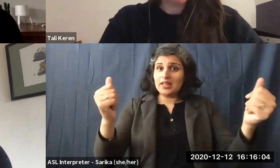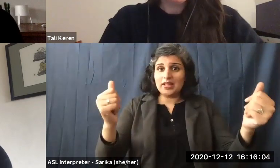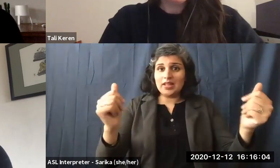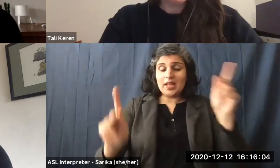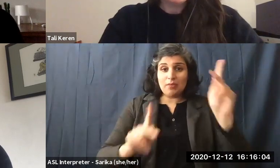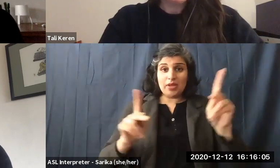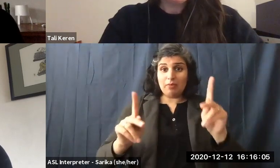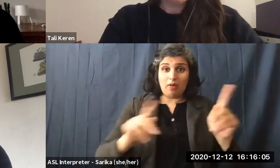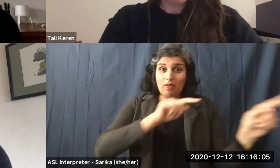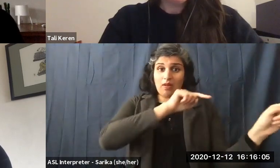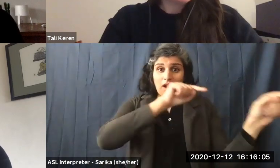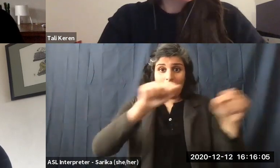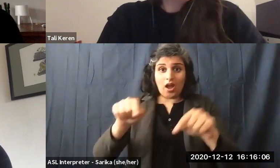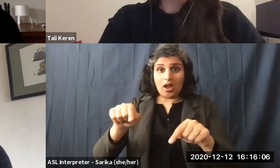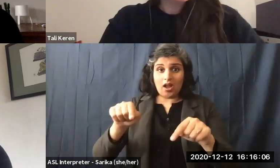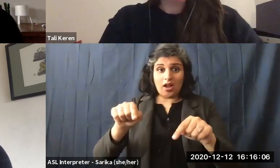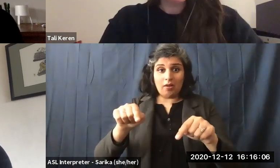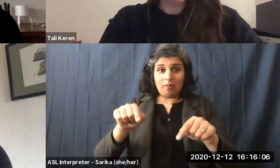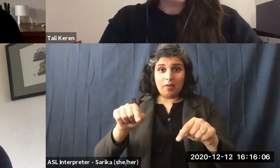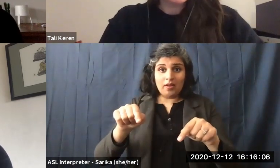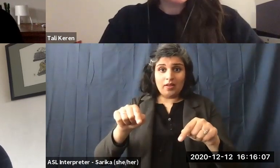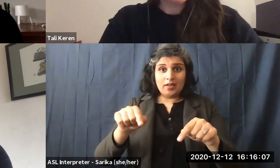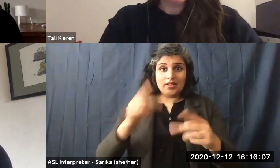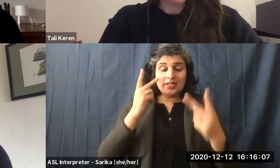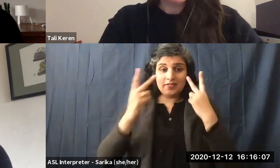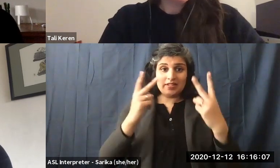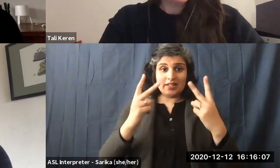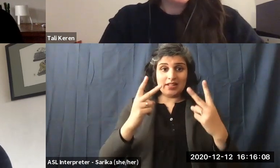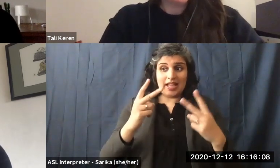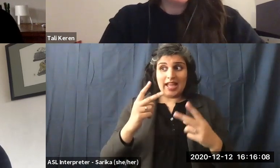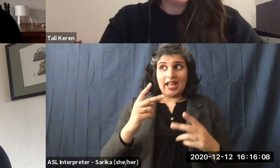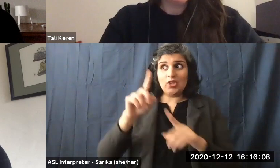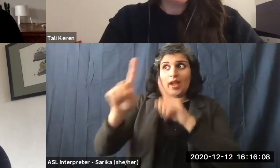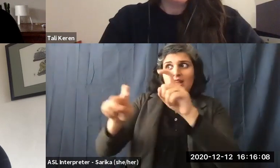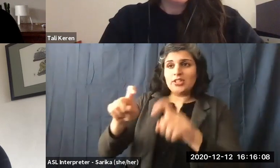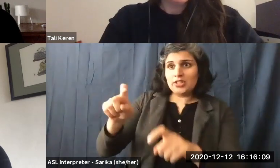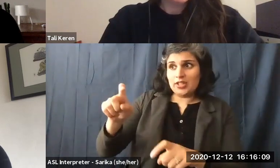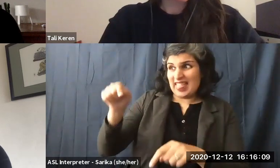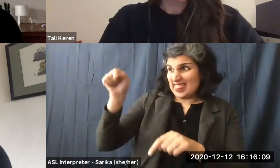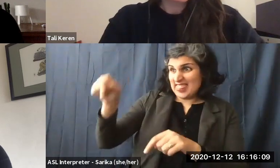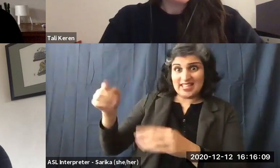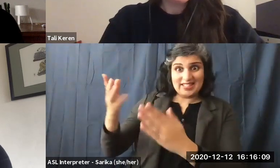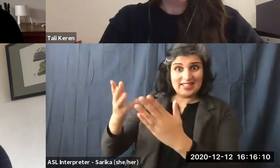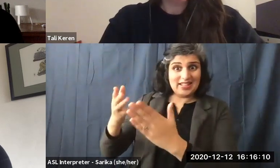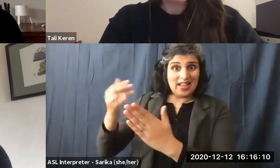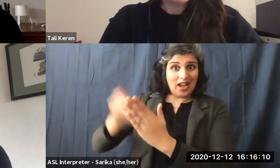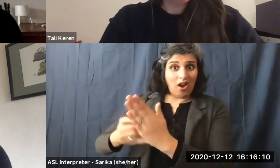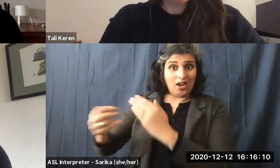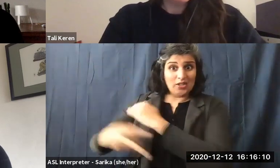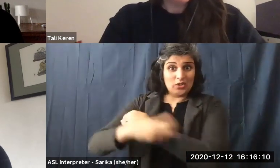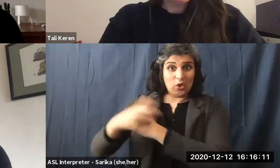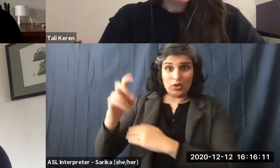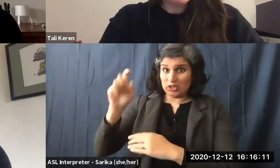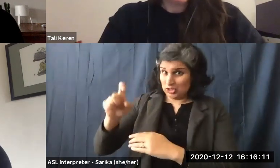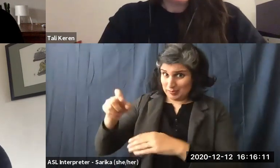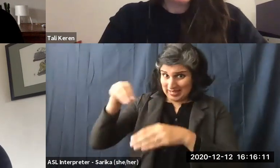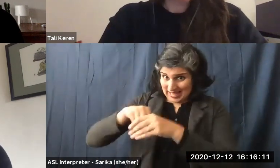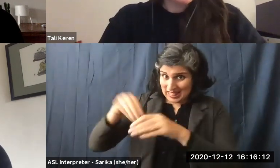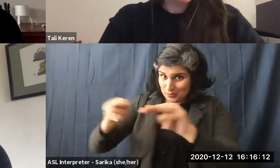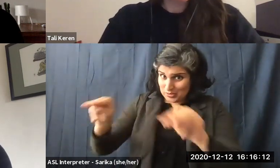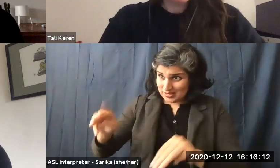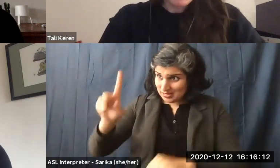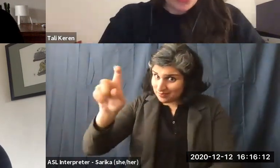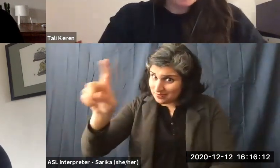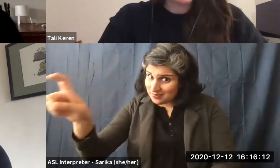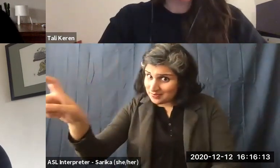come in, like, this should this be in the museum? What do you think? Where and how and if, and, and then